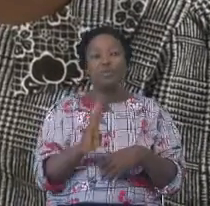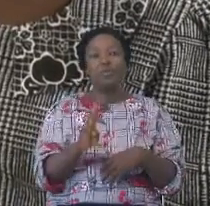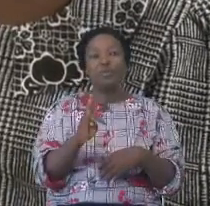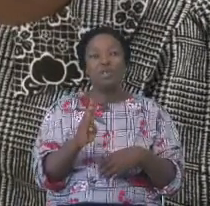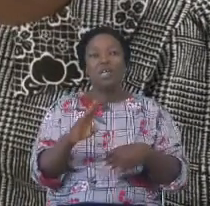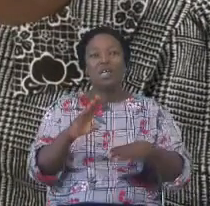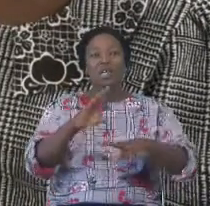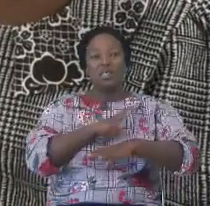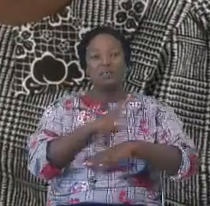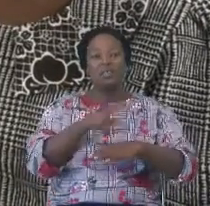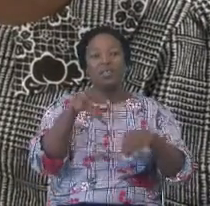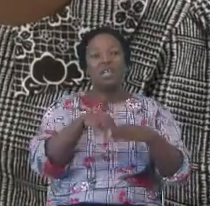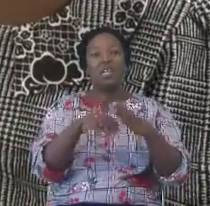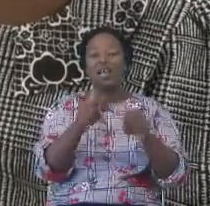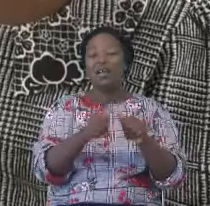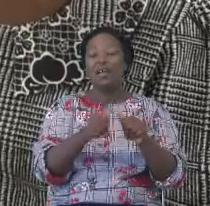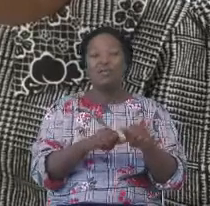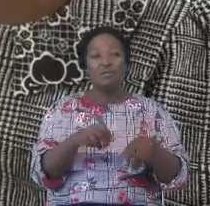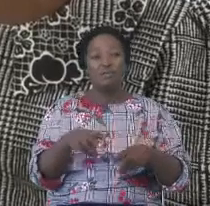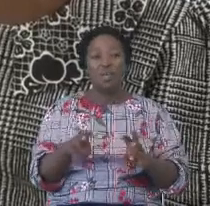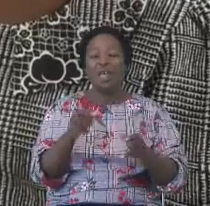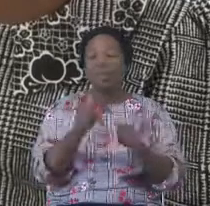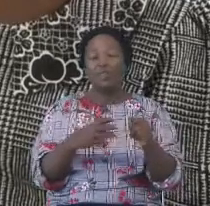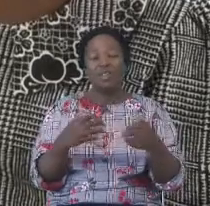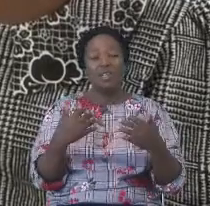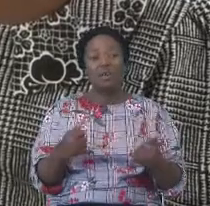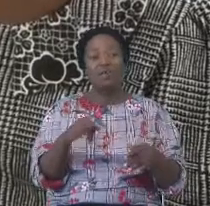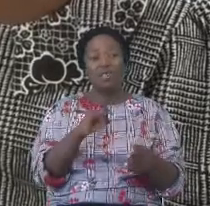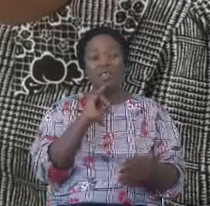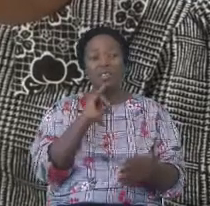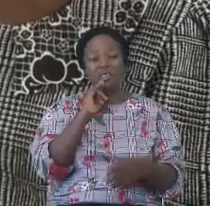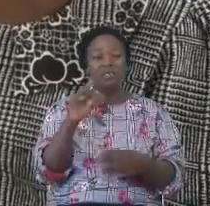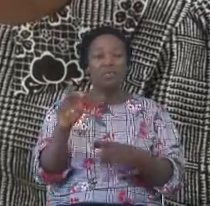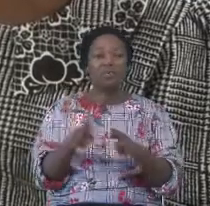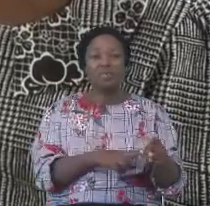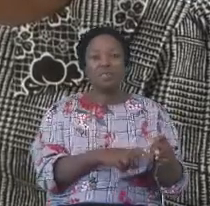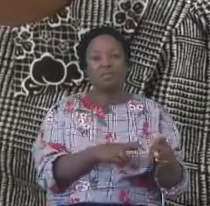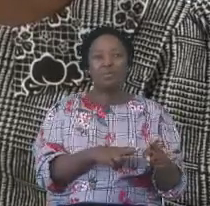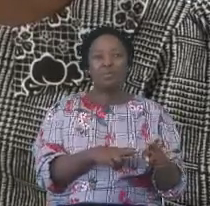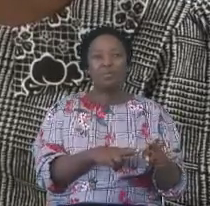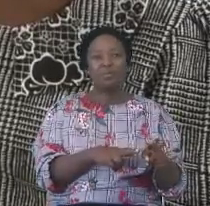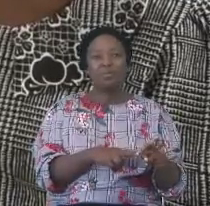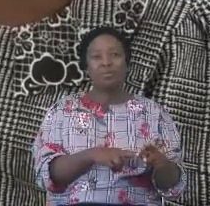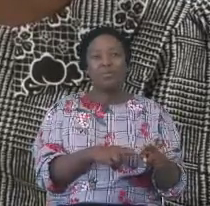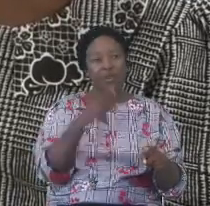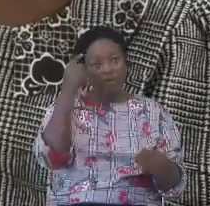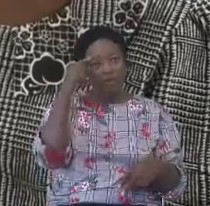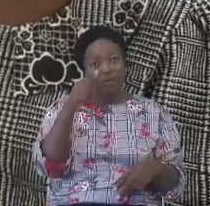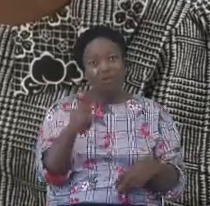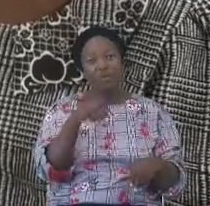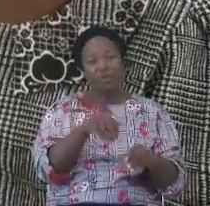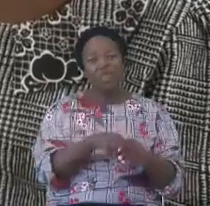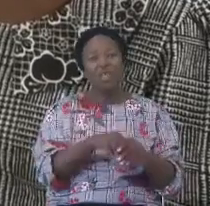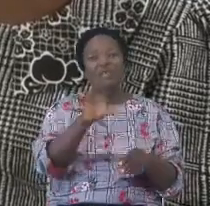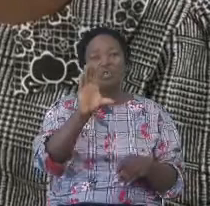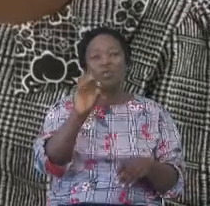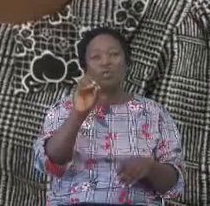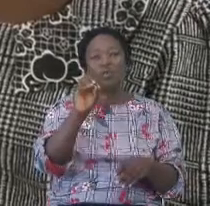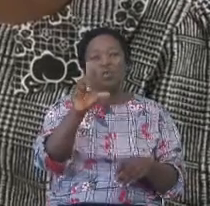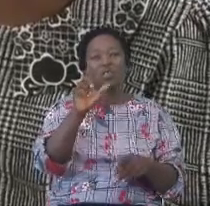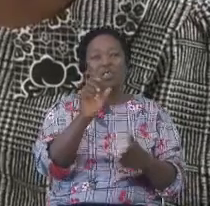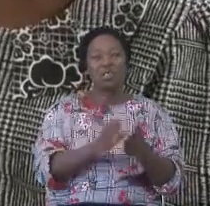family of God, satisfaction in every way, everything is now available for